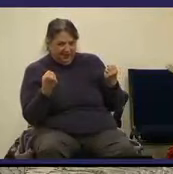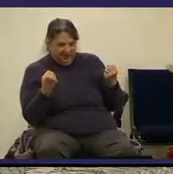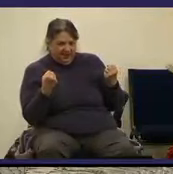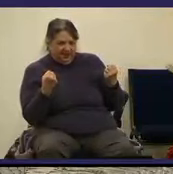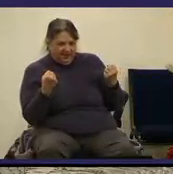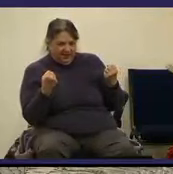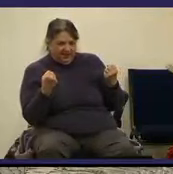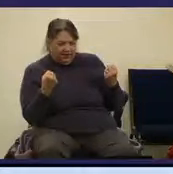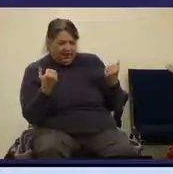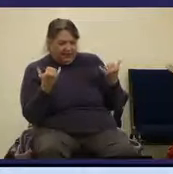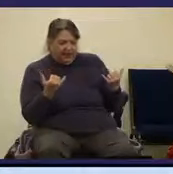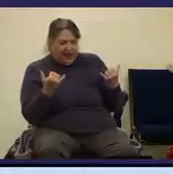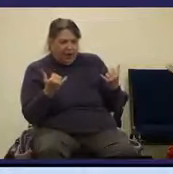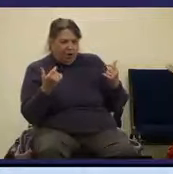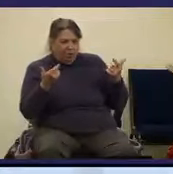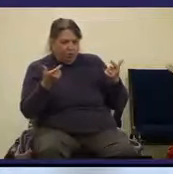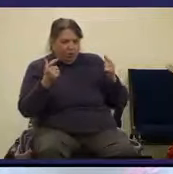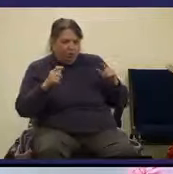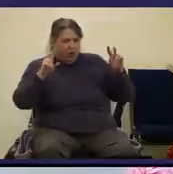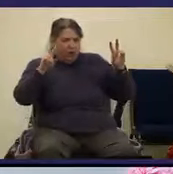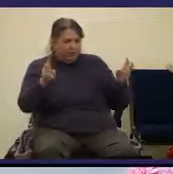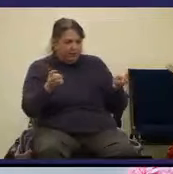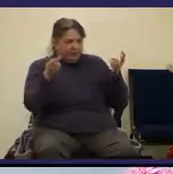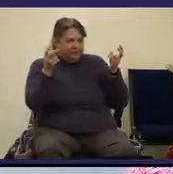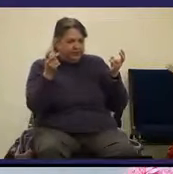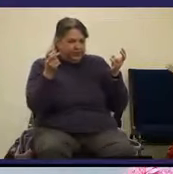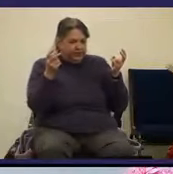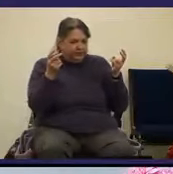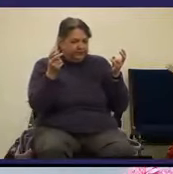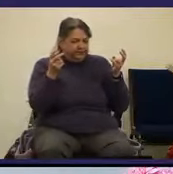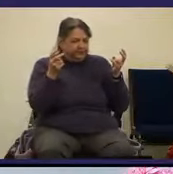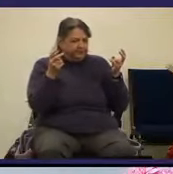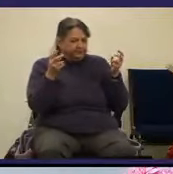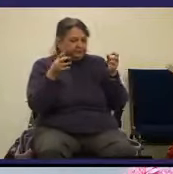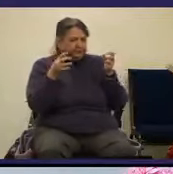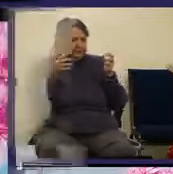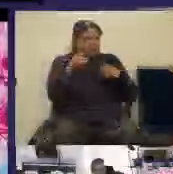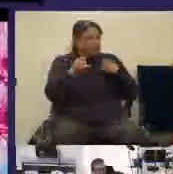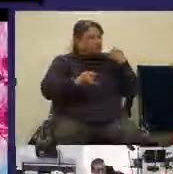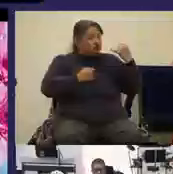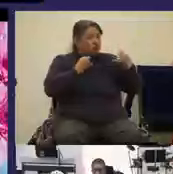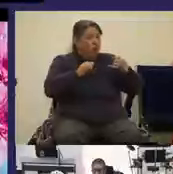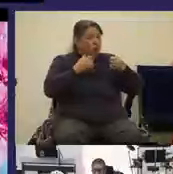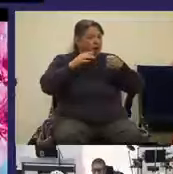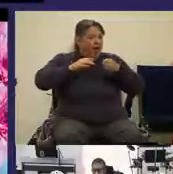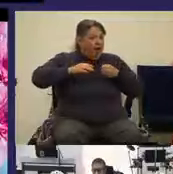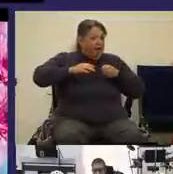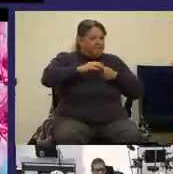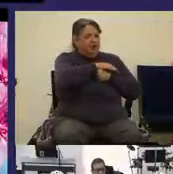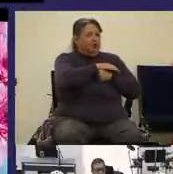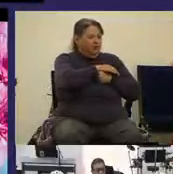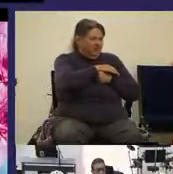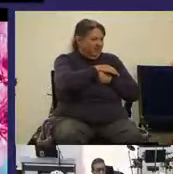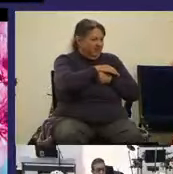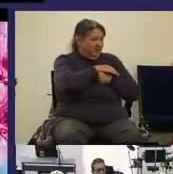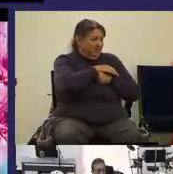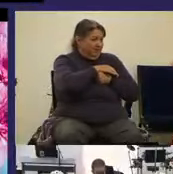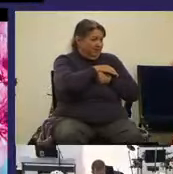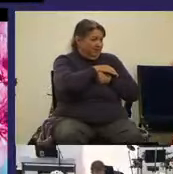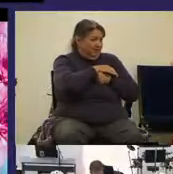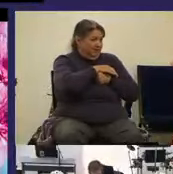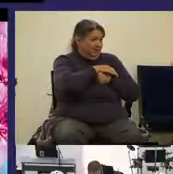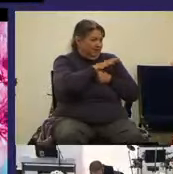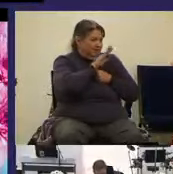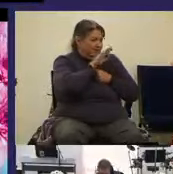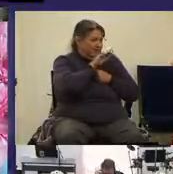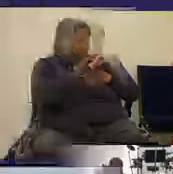screen now as well would be the title of our message for today. Is simply the fullness of joy. Let's talk